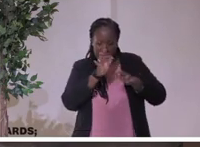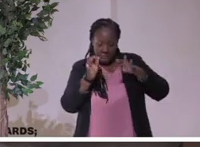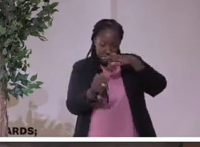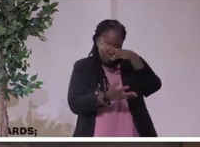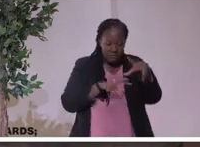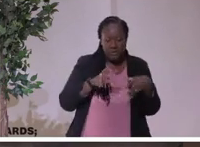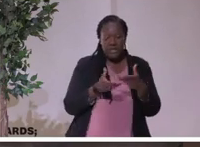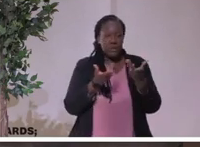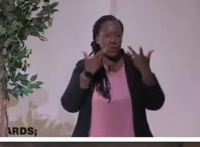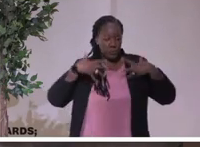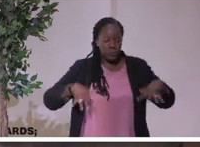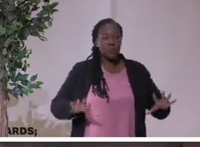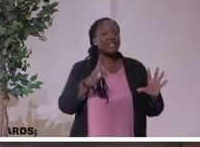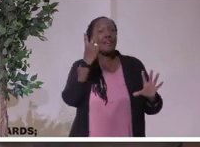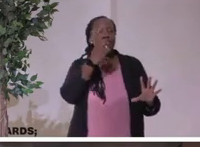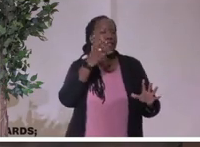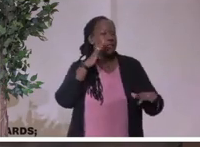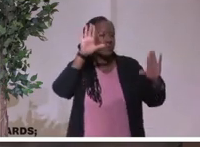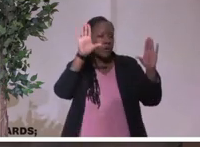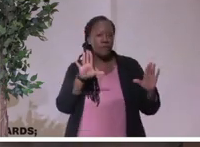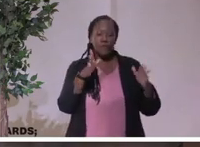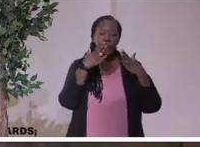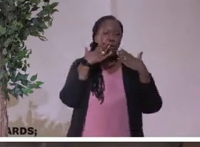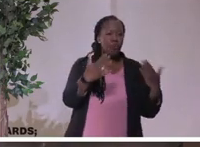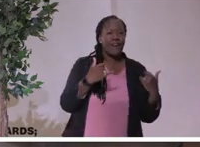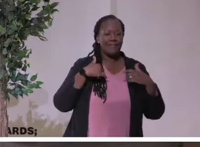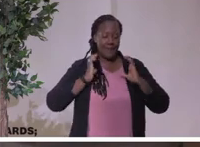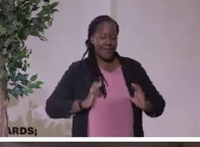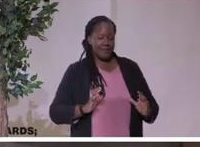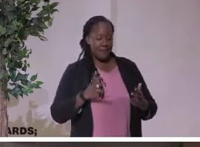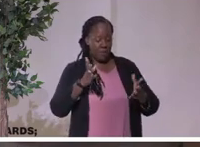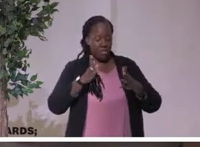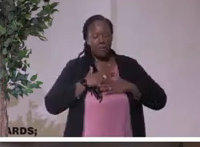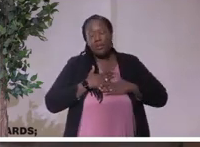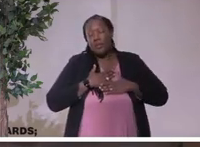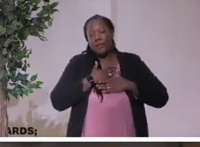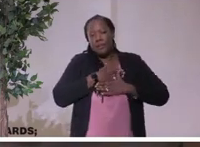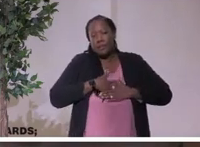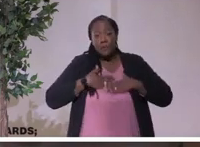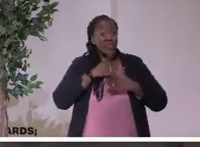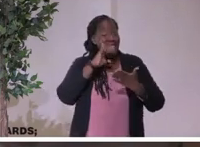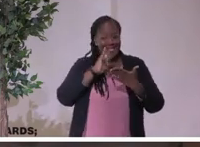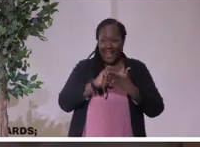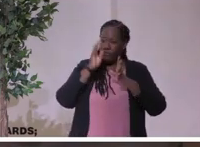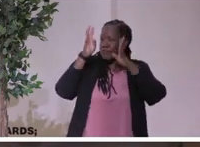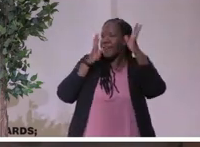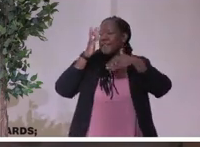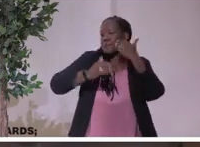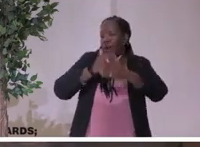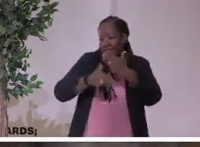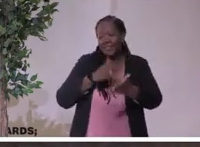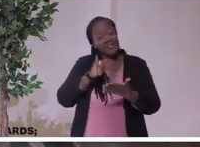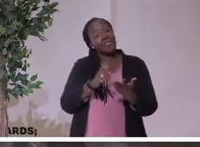something I think would be wonderful and great and that my customer, you know, could appreciate. It's just that whole creative process. That's the exciting